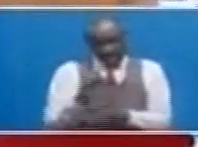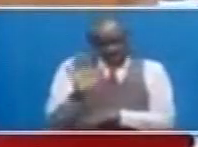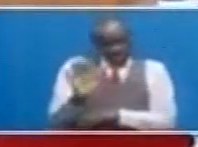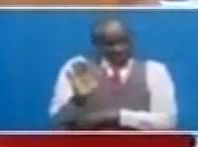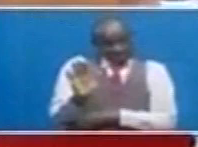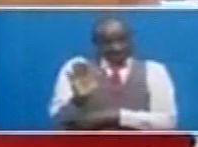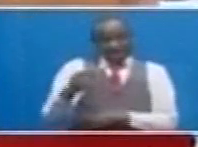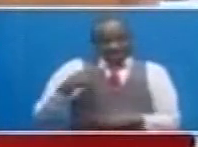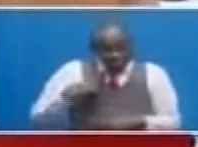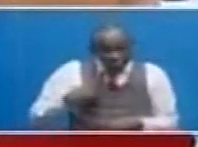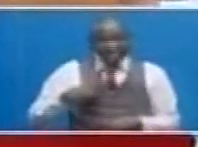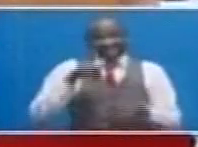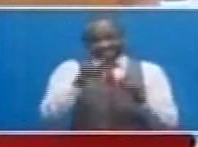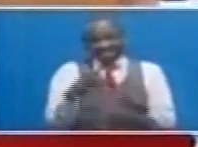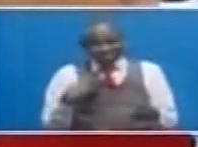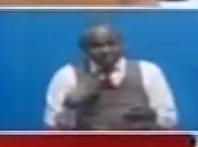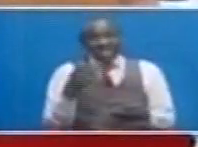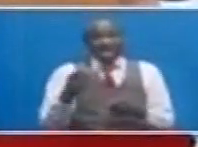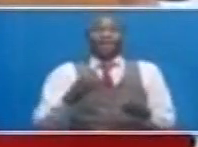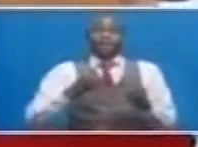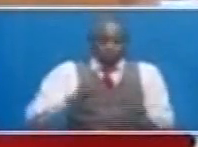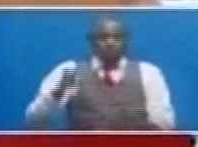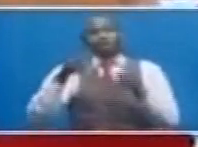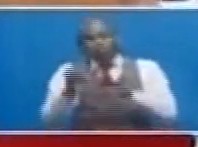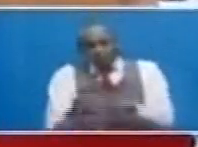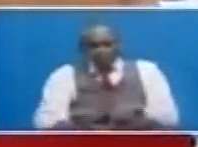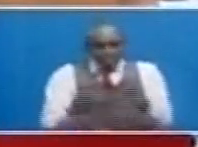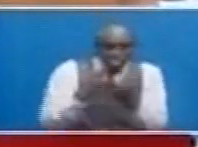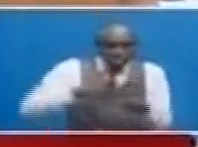And I think the entire stay I was here, it broke down 4 or 5 times.